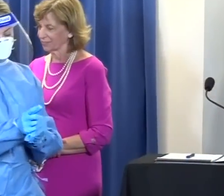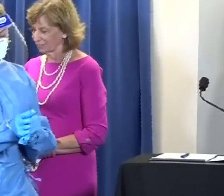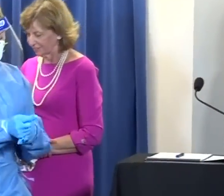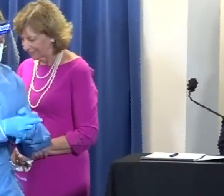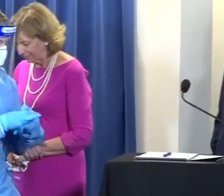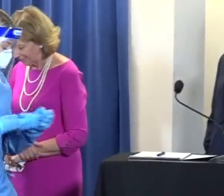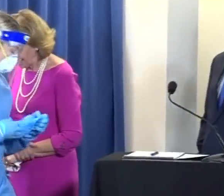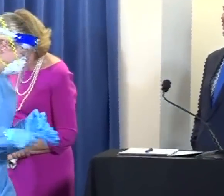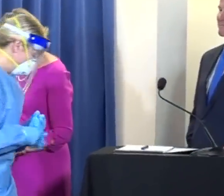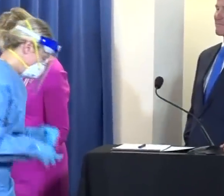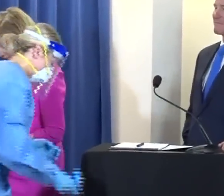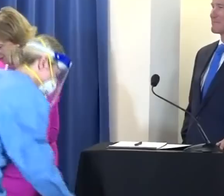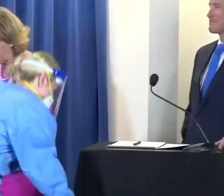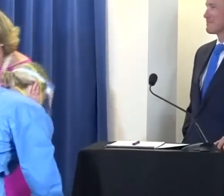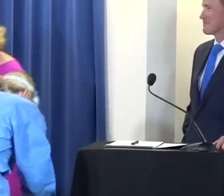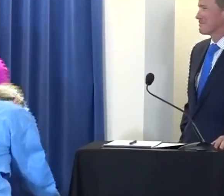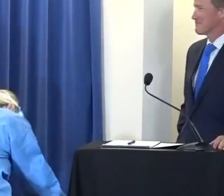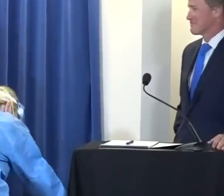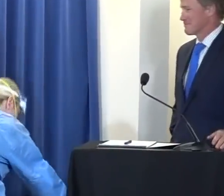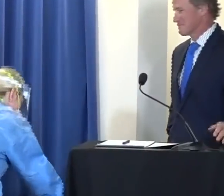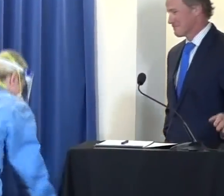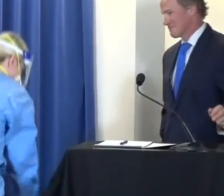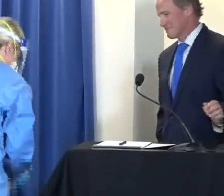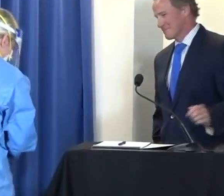Fran is next.